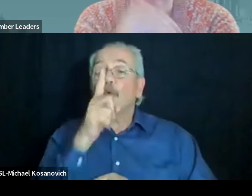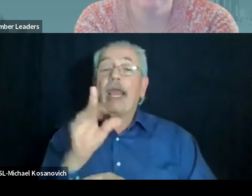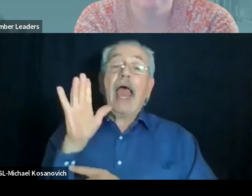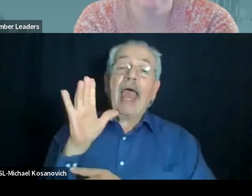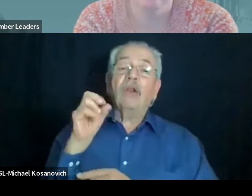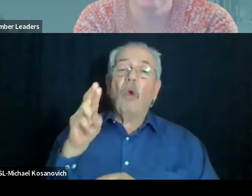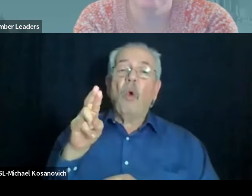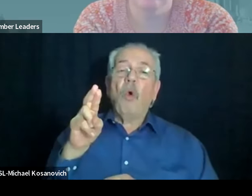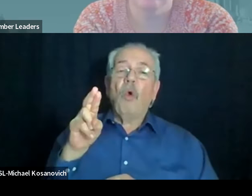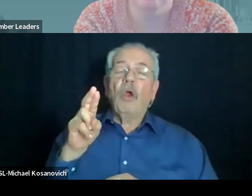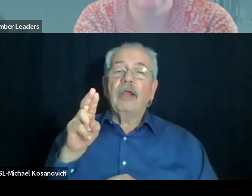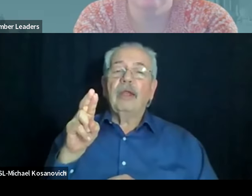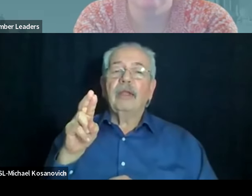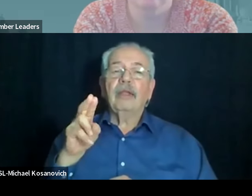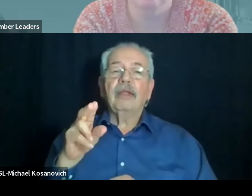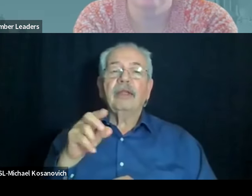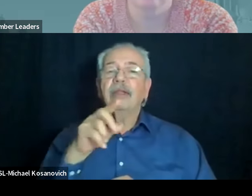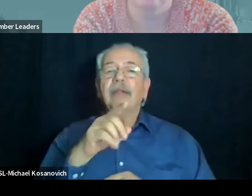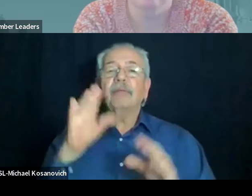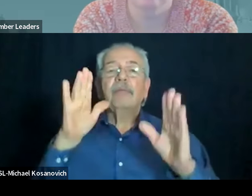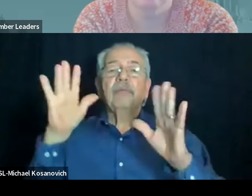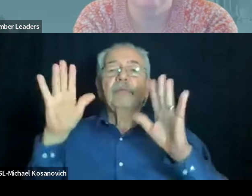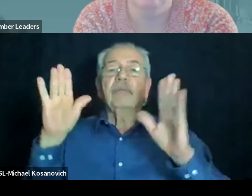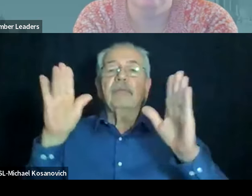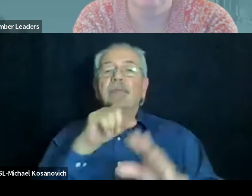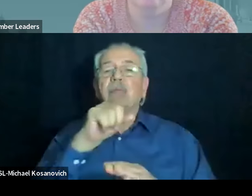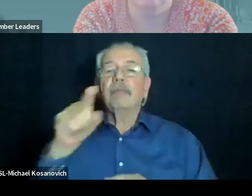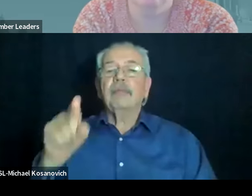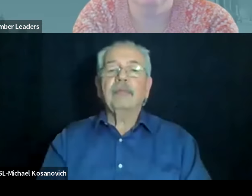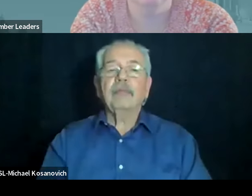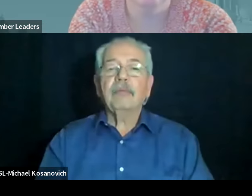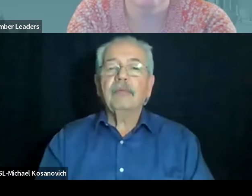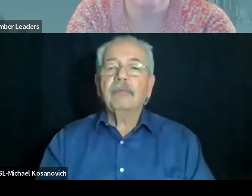your avatar hand, we will approve this